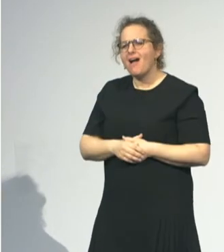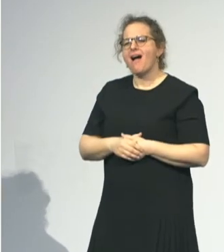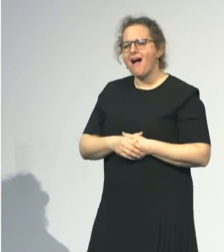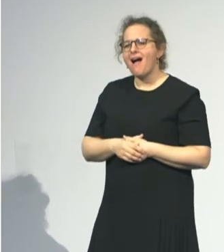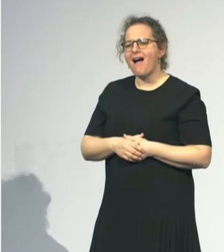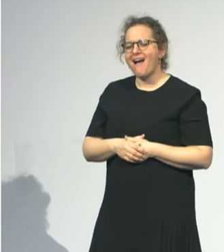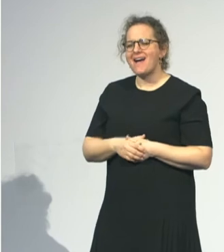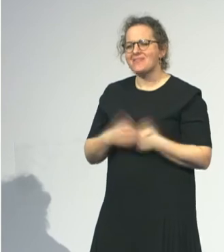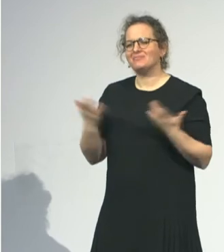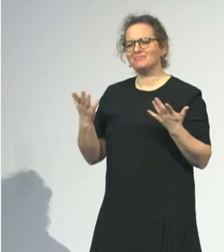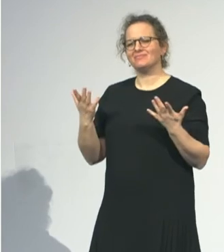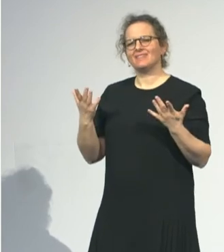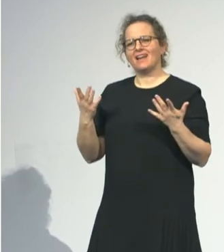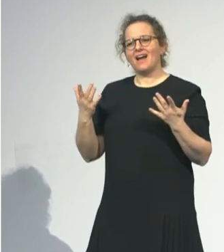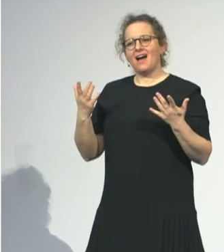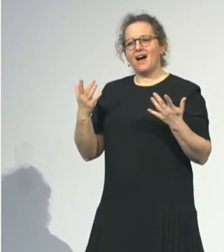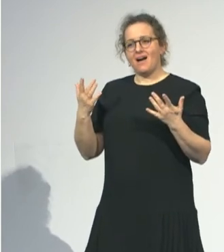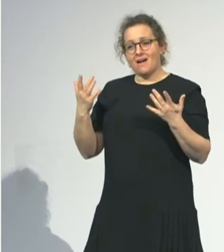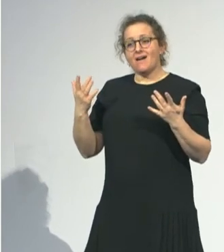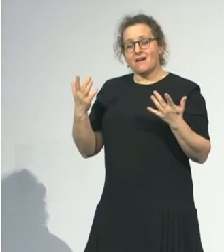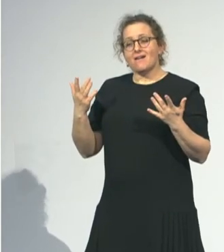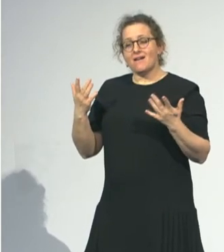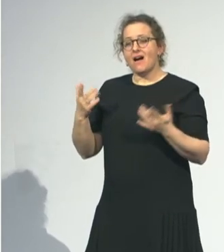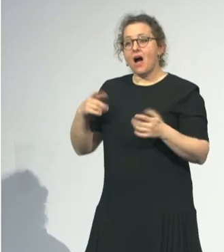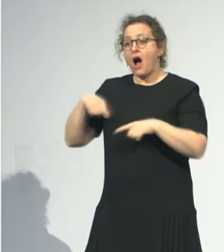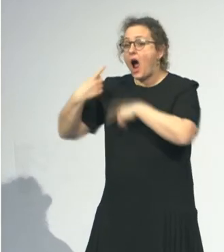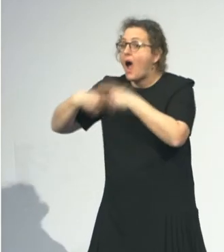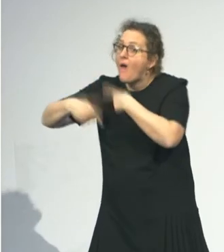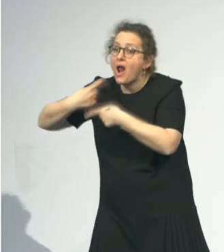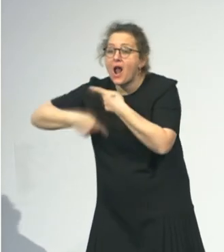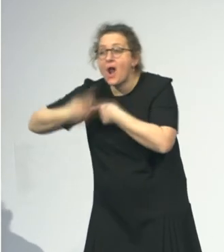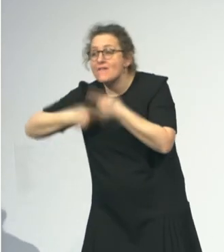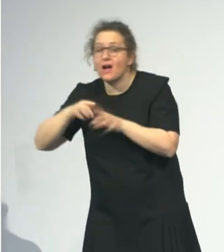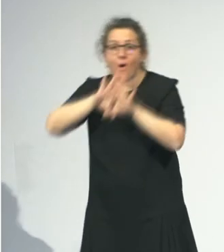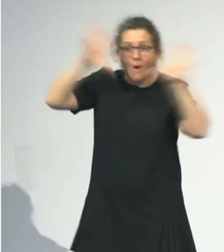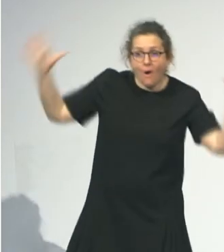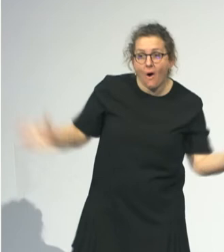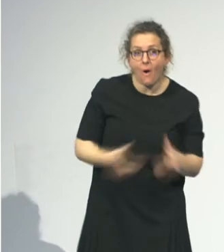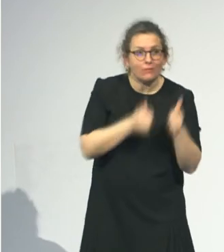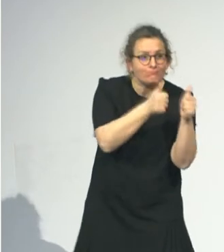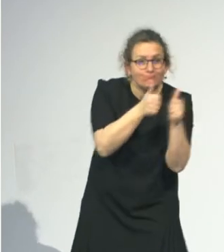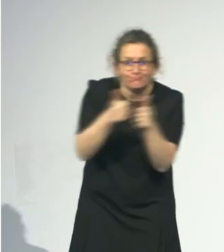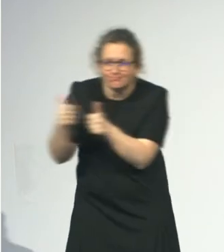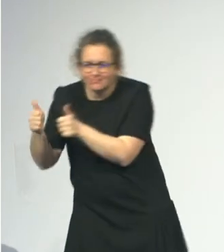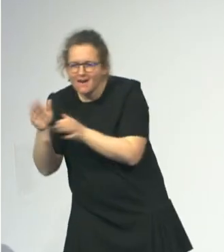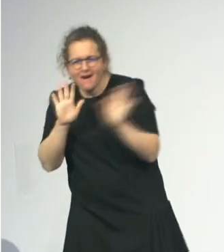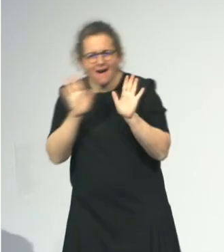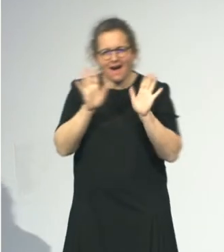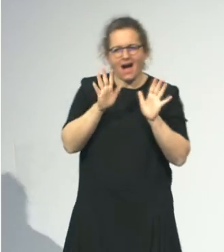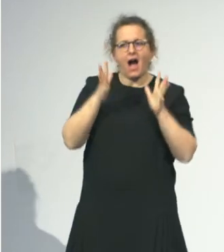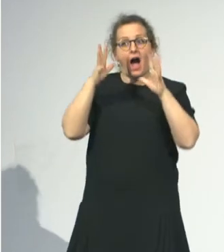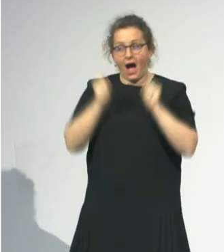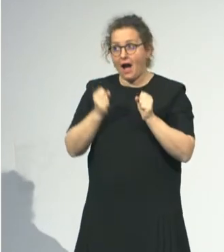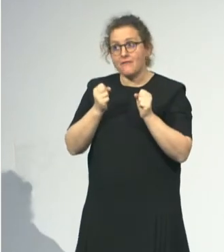It is not always the best day, and we are not going to feel as motivated as we are when we come back from the Zero